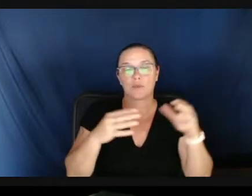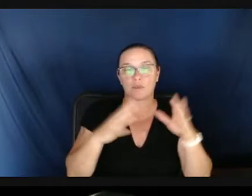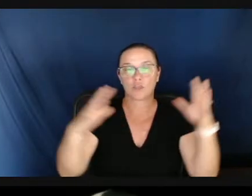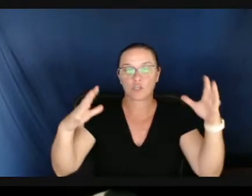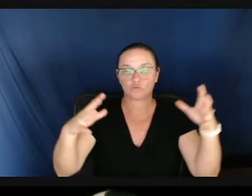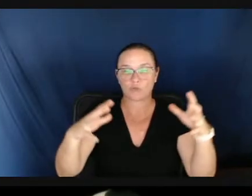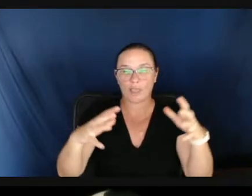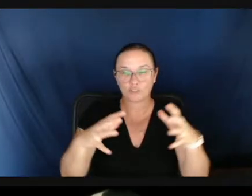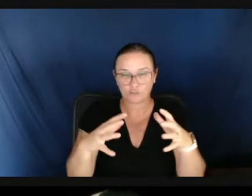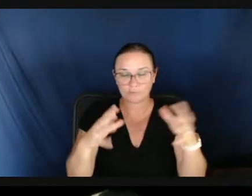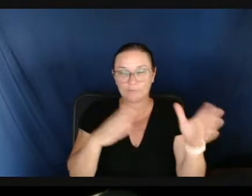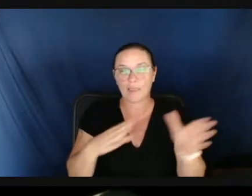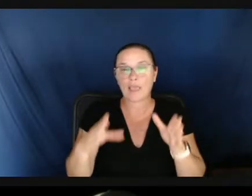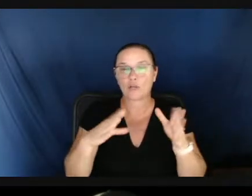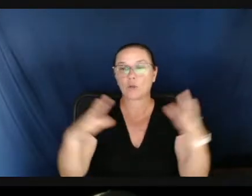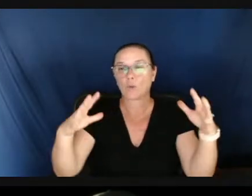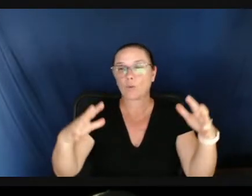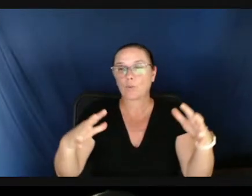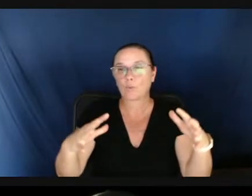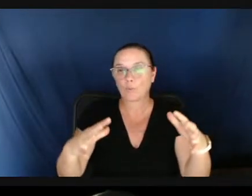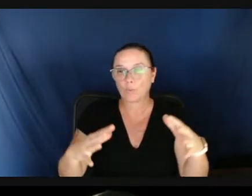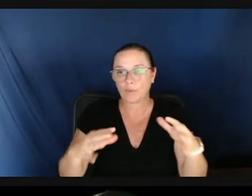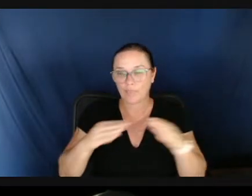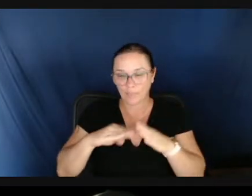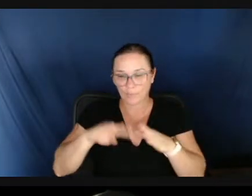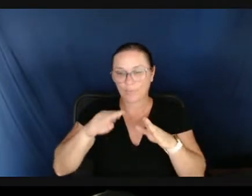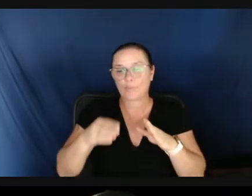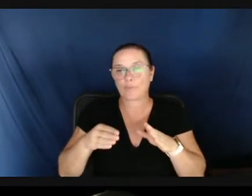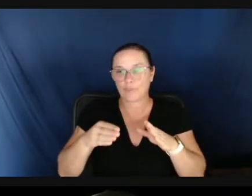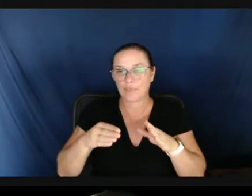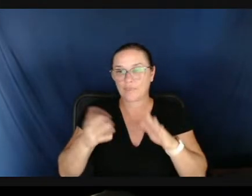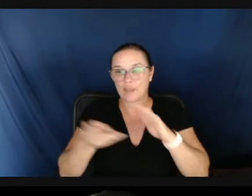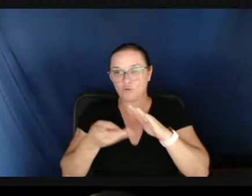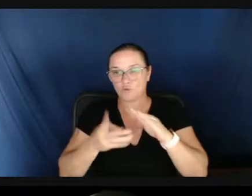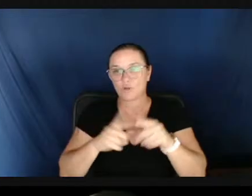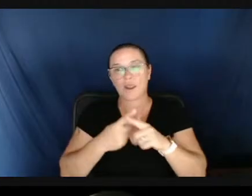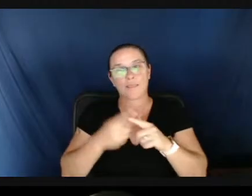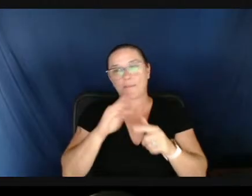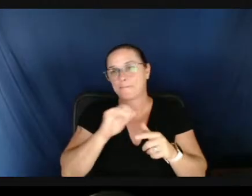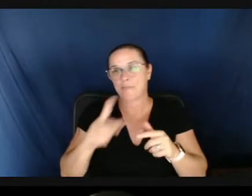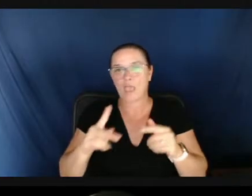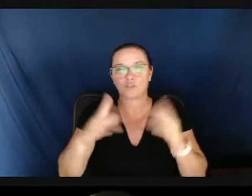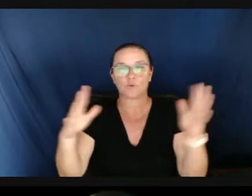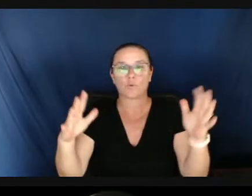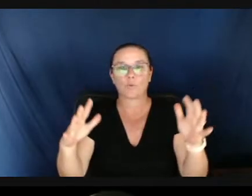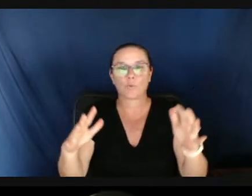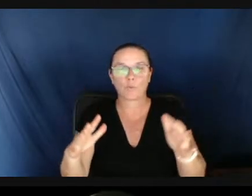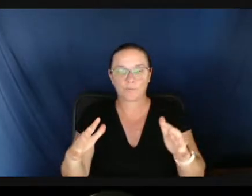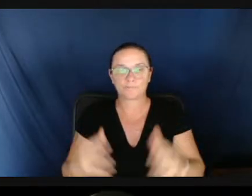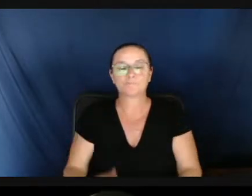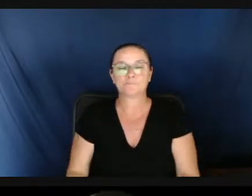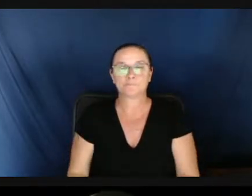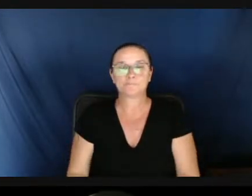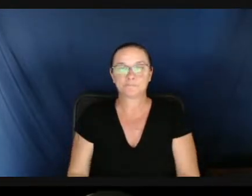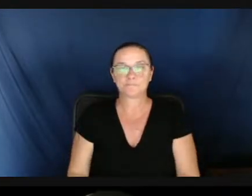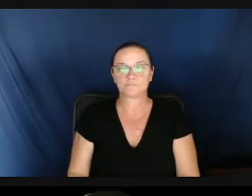Contractional pattern or Clarkson Middle East Rift, apart from that little intrusion, and then back to that recently here.